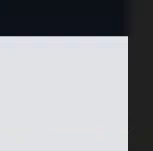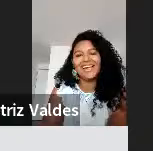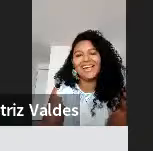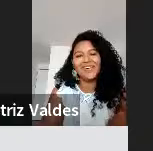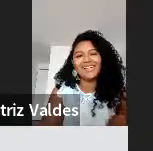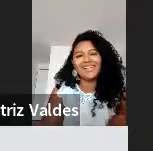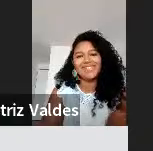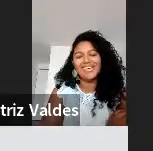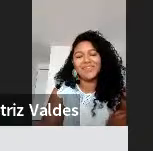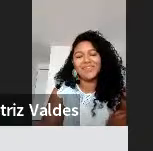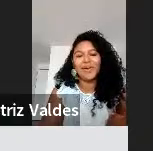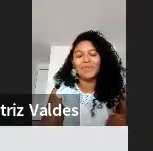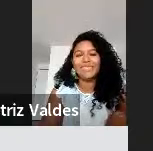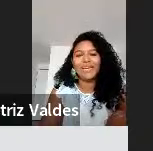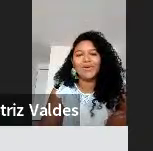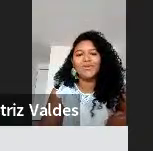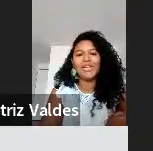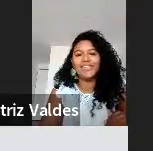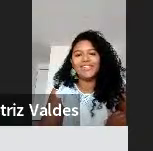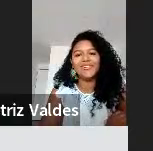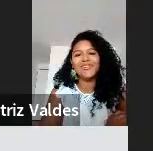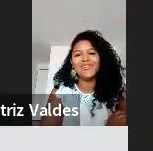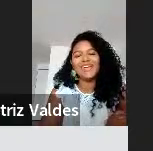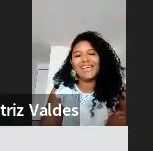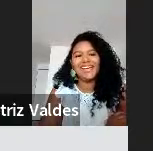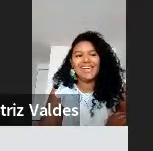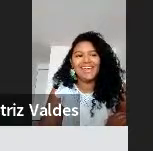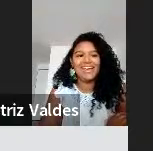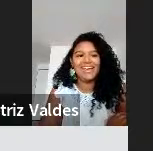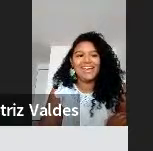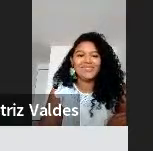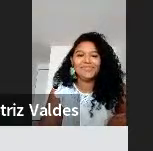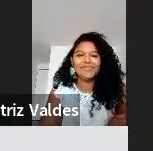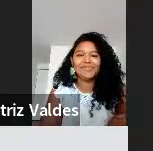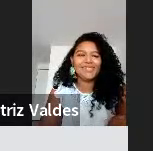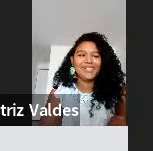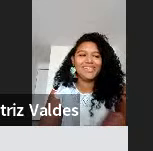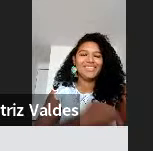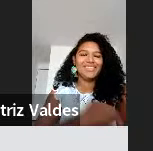Muchas gracias, senadora. Espero que me estén escuchando.